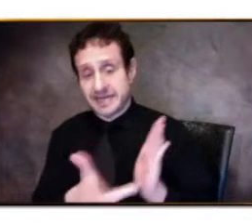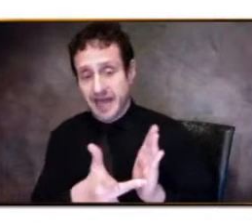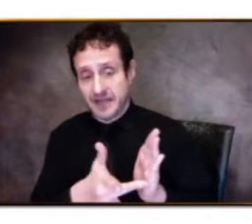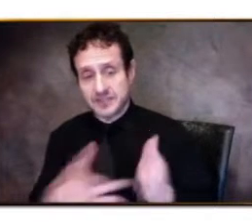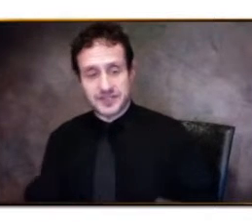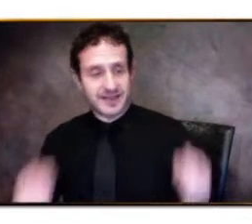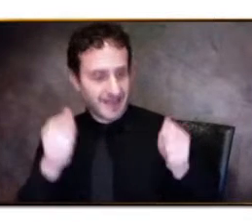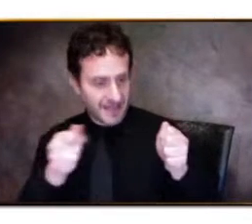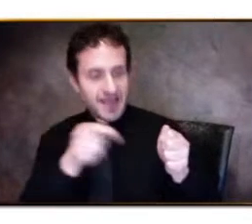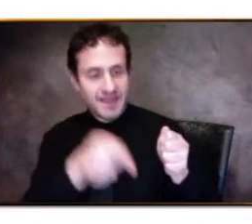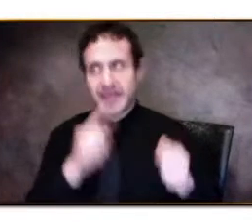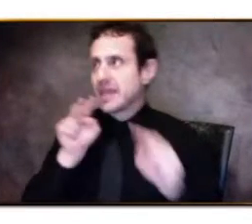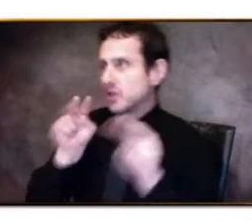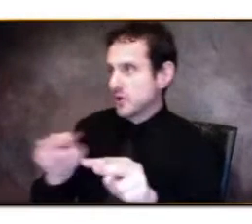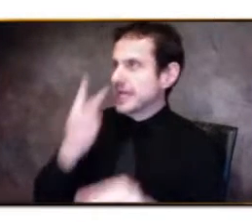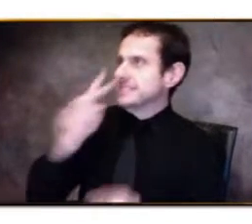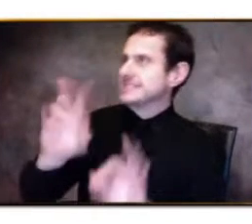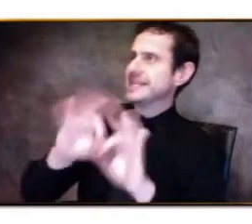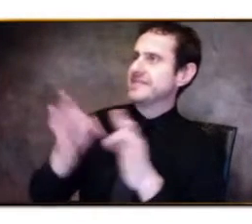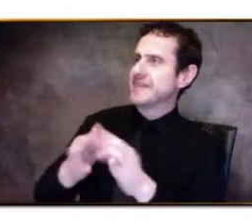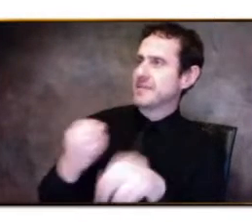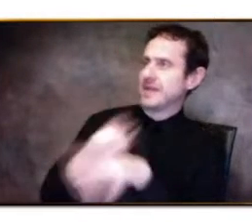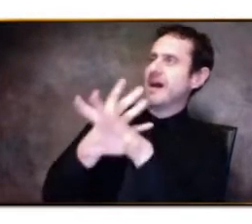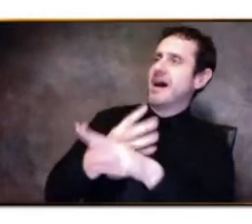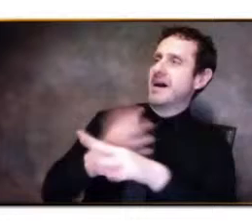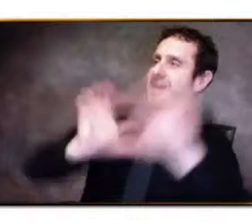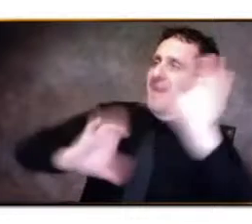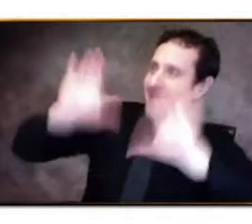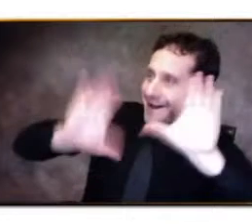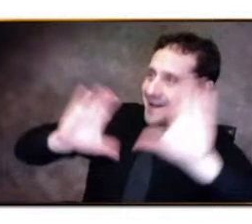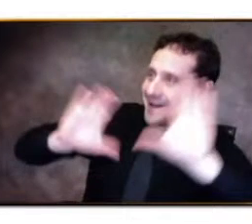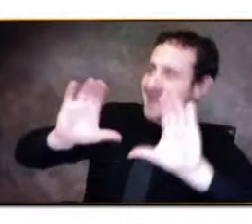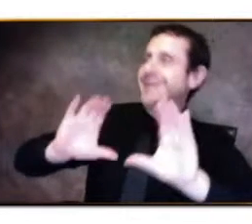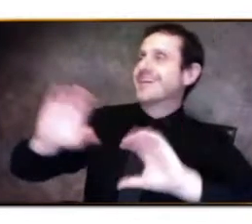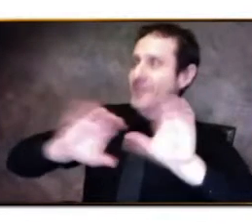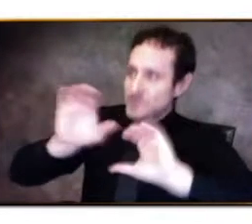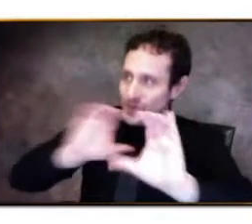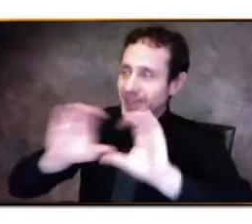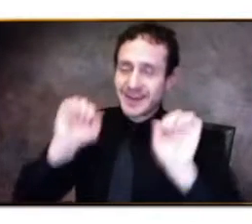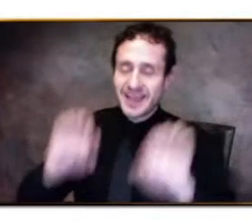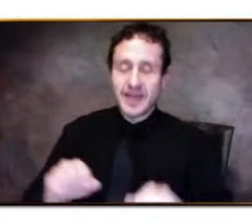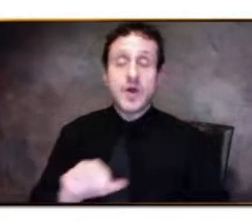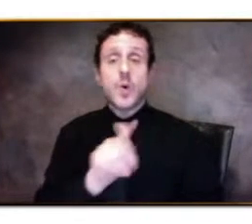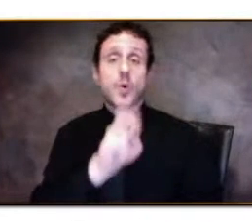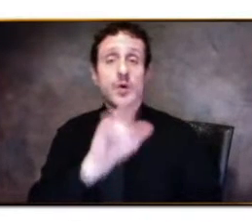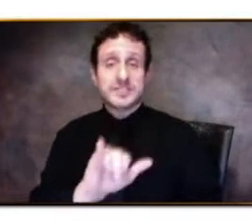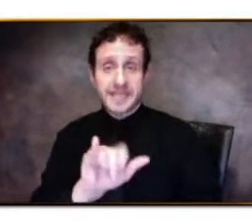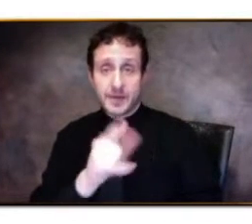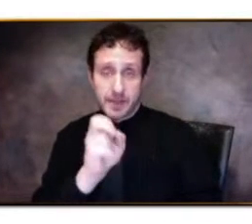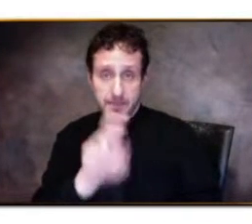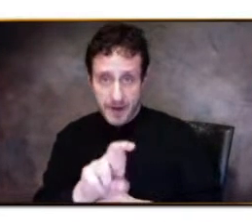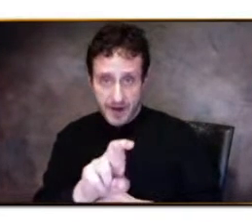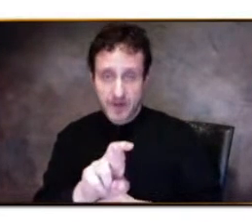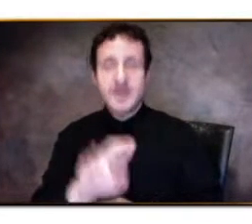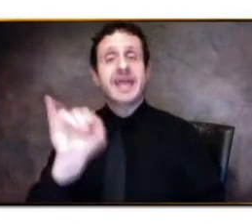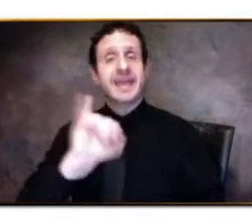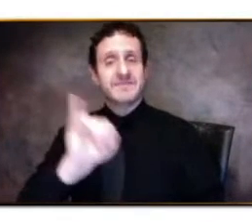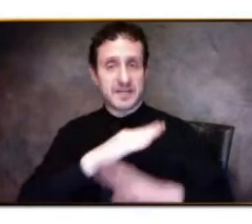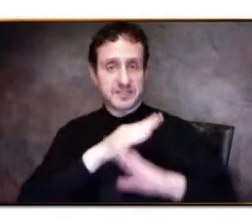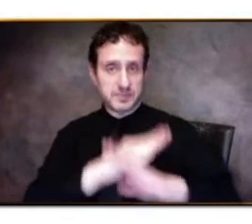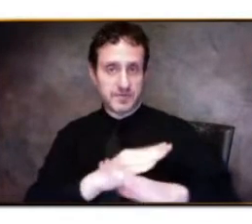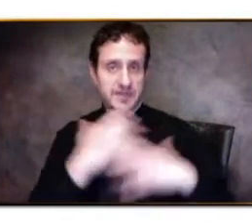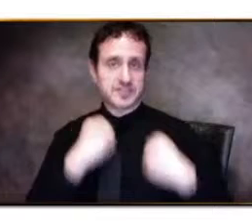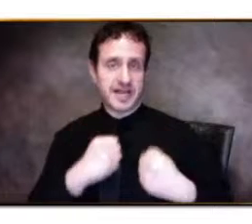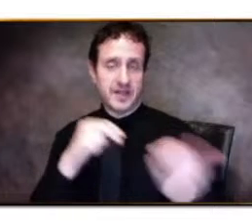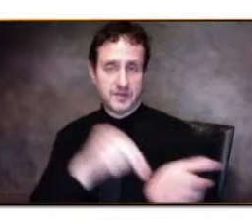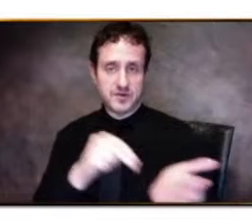distance. Or Terry Lamar, an infection prevention and employee health nurse at